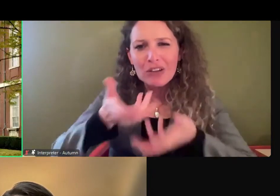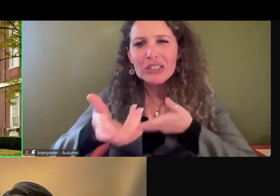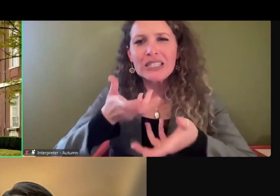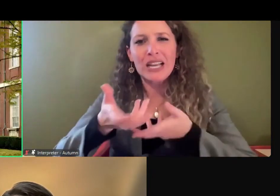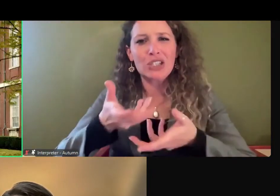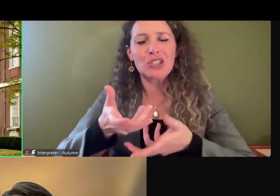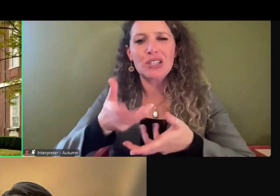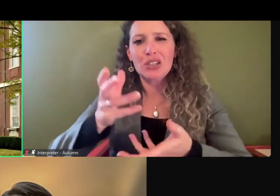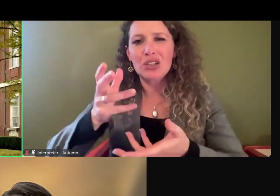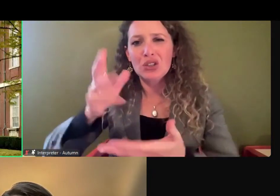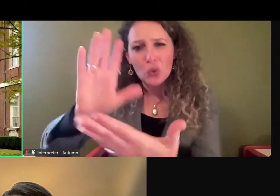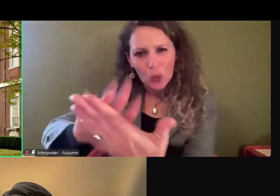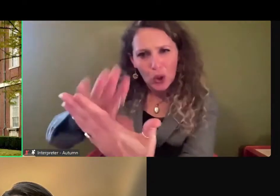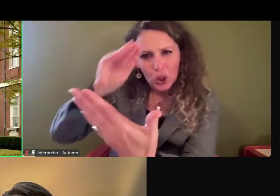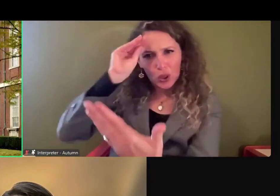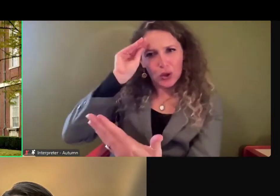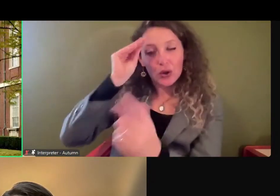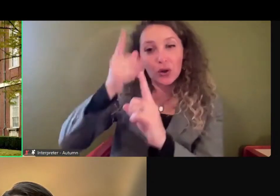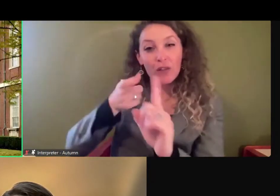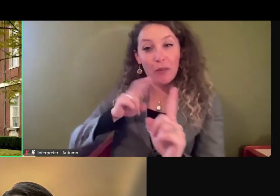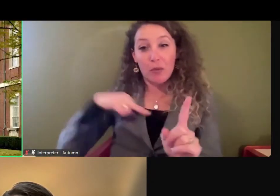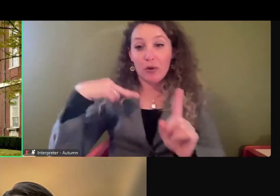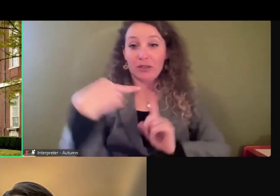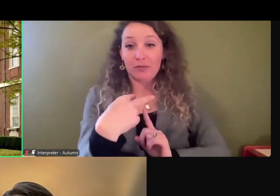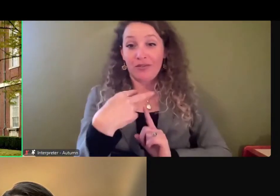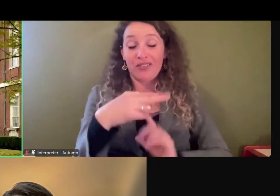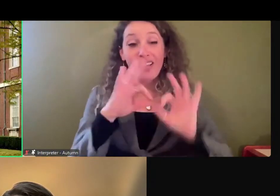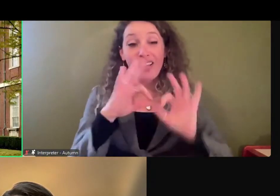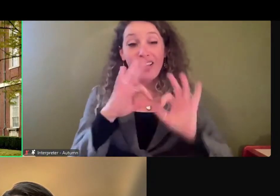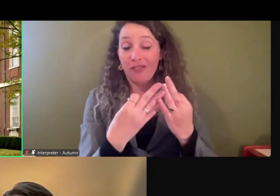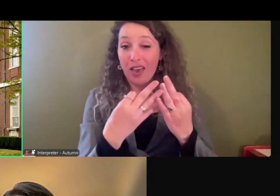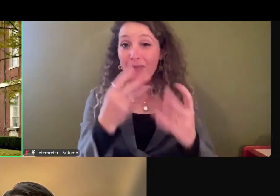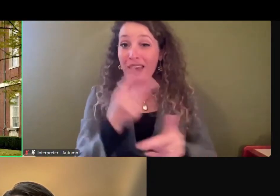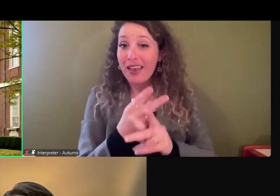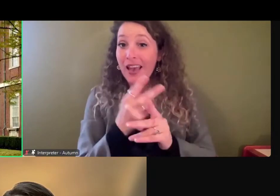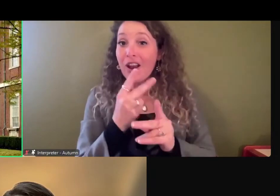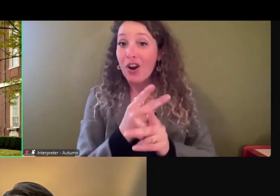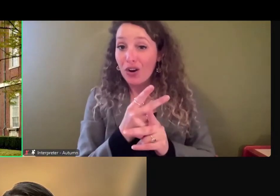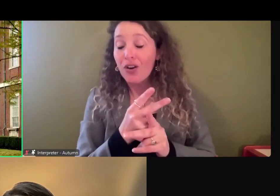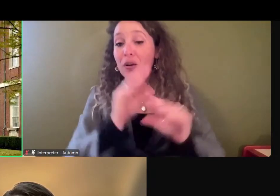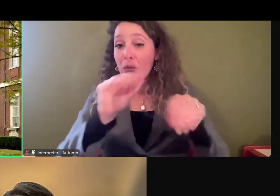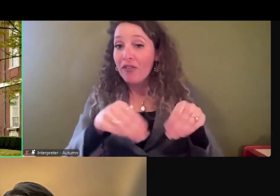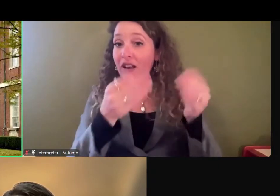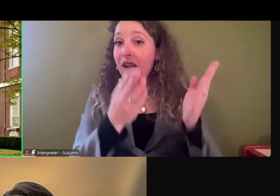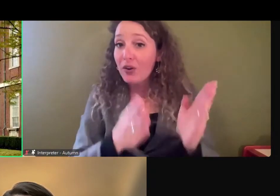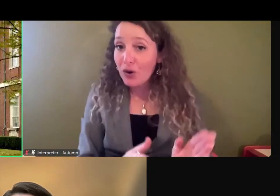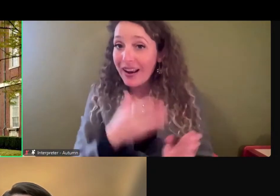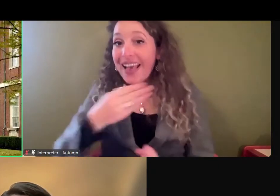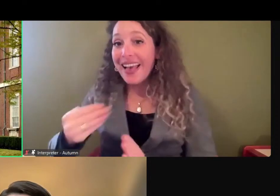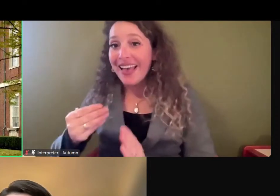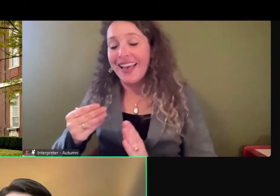appreciated from the perspectives of family caregivers and patients with disabilities.